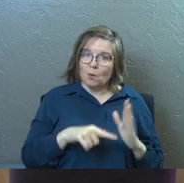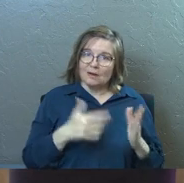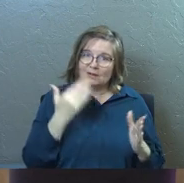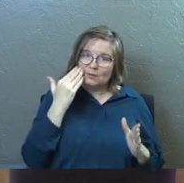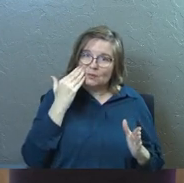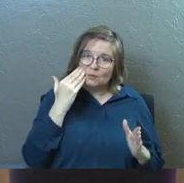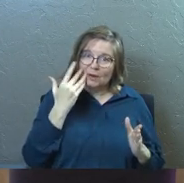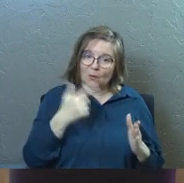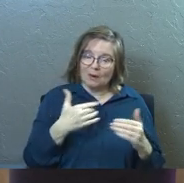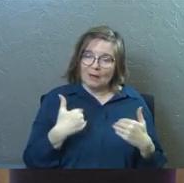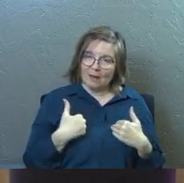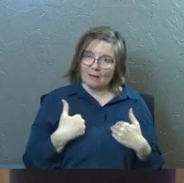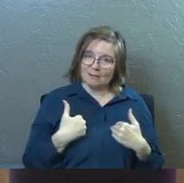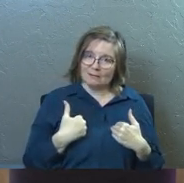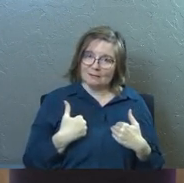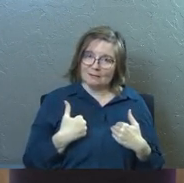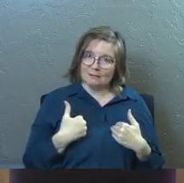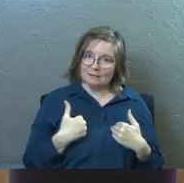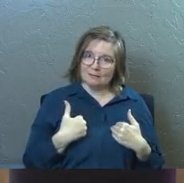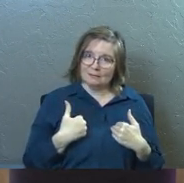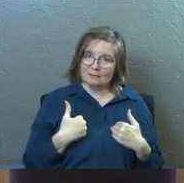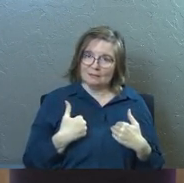what he had.